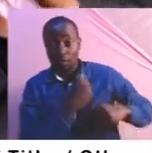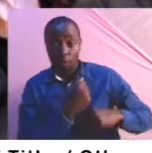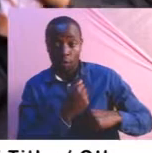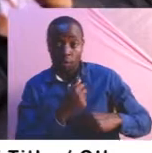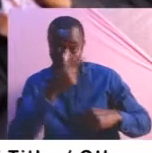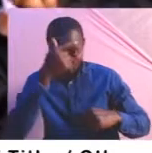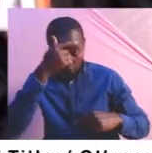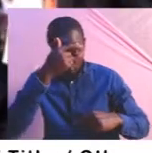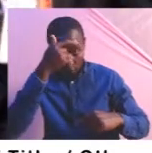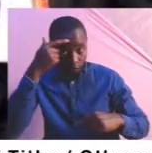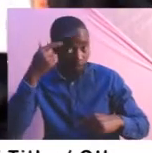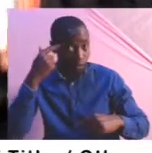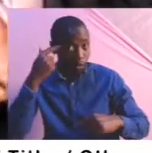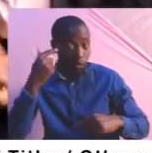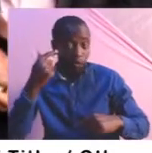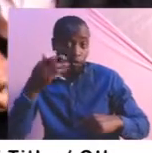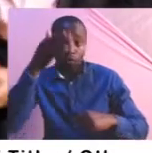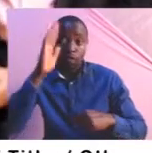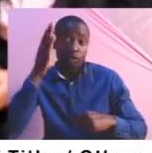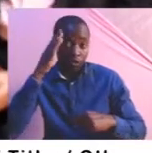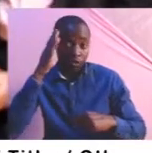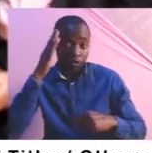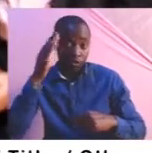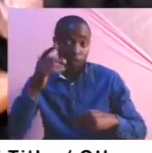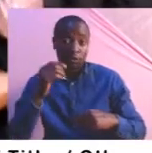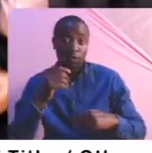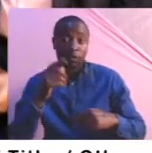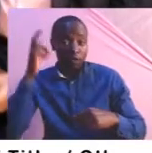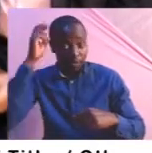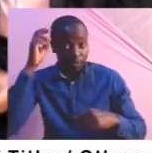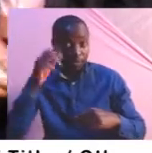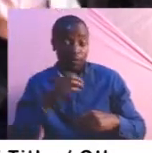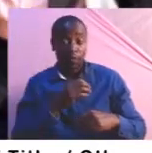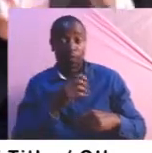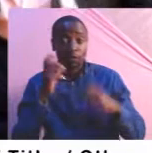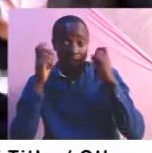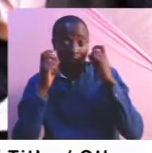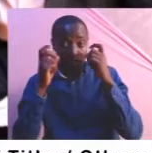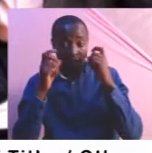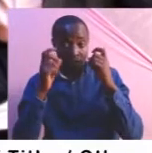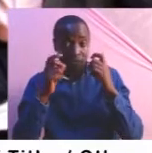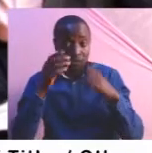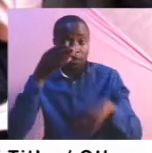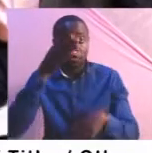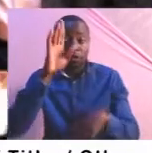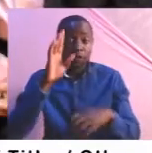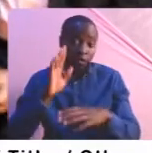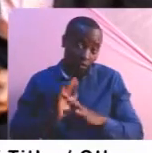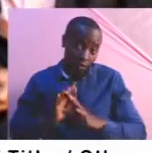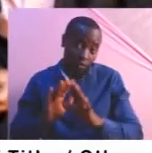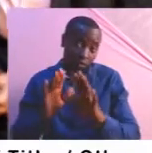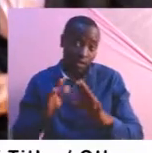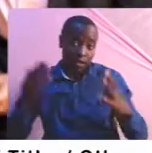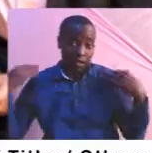are defenders of God. When Satan sinned in heaven, who defended? God didn't even bother. But the